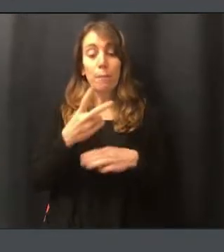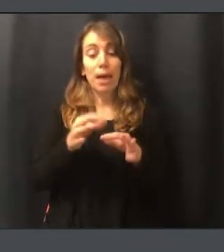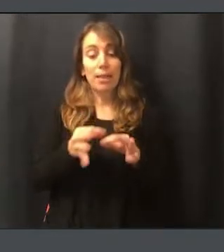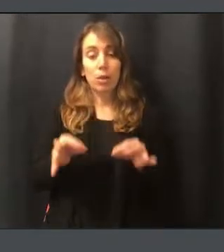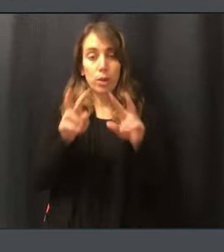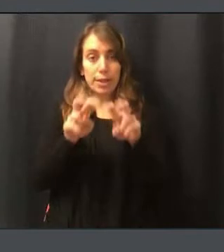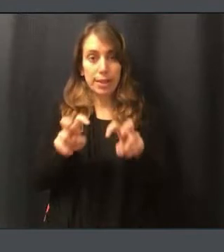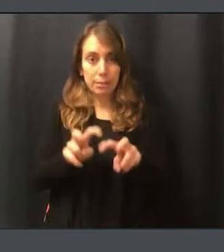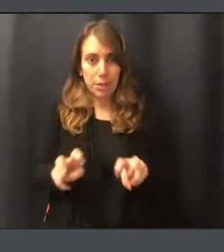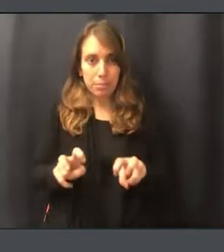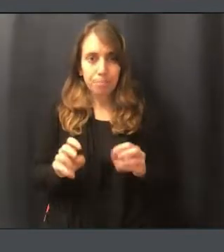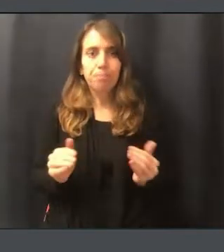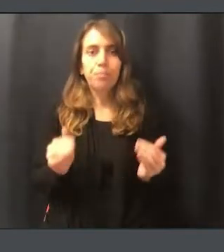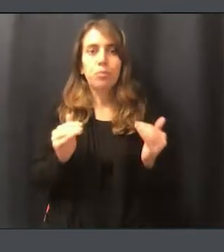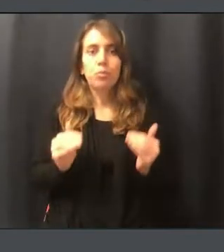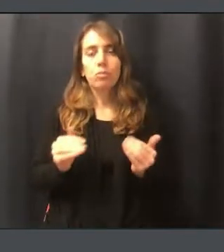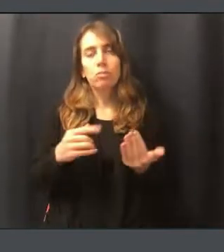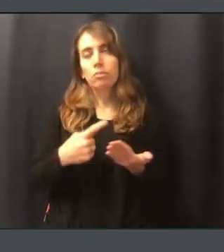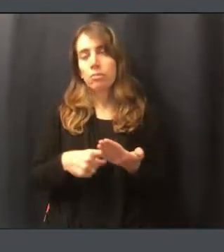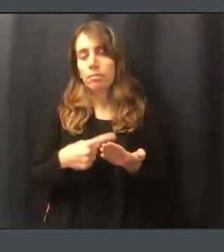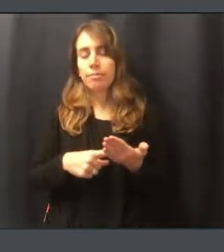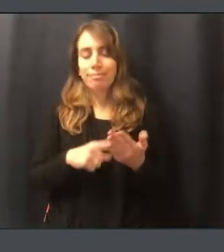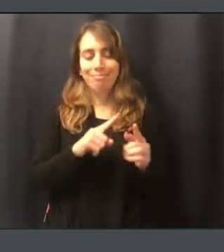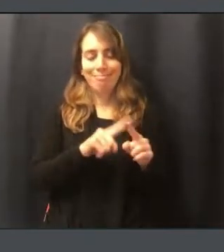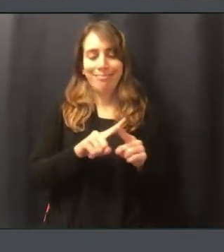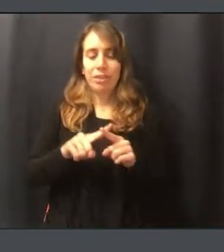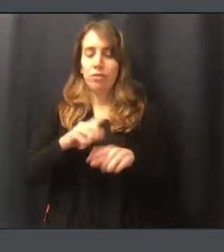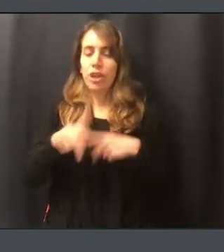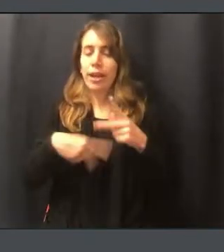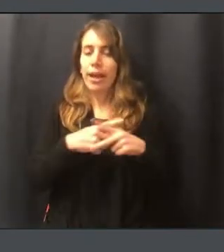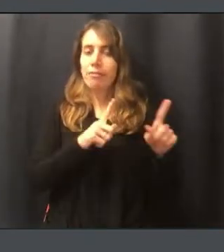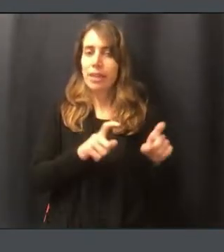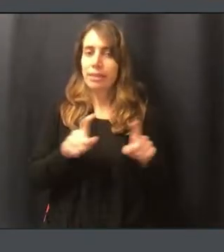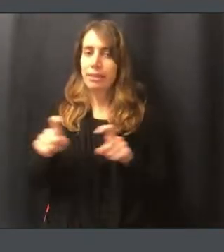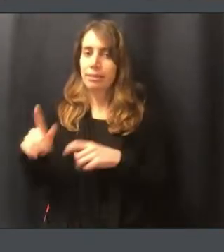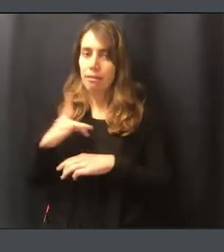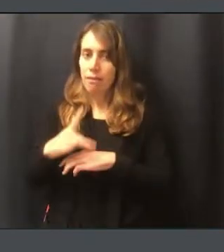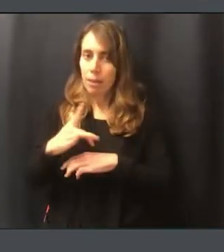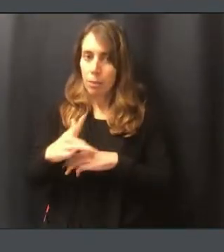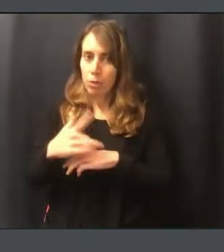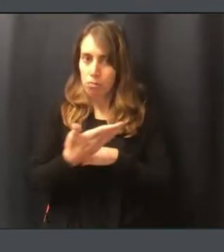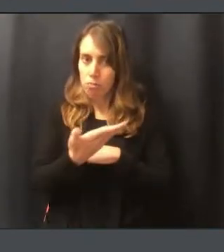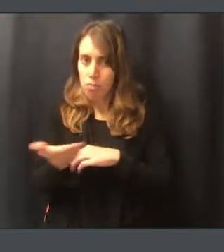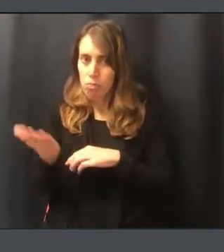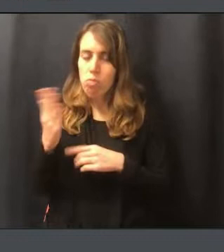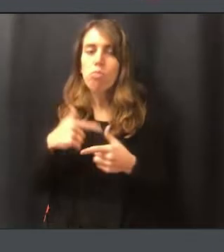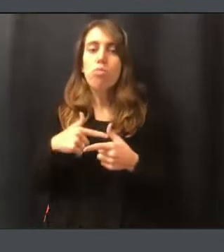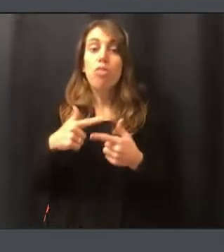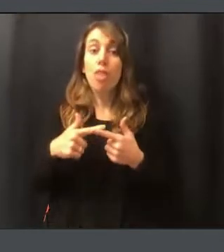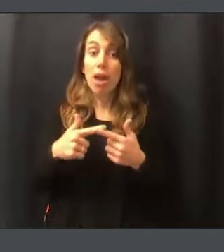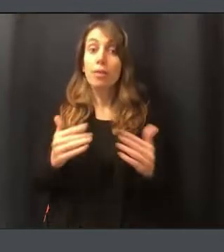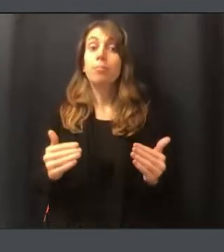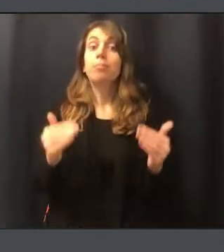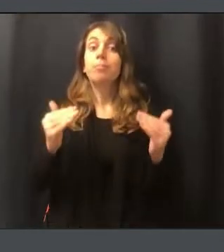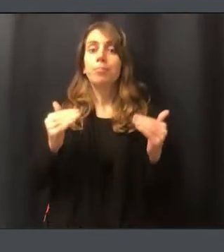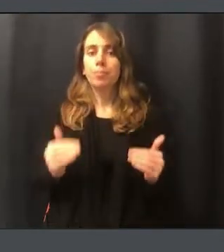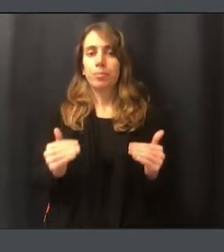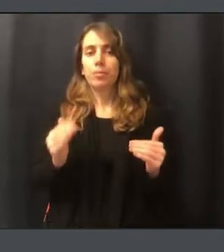We'll talk about some tests that are available. And then we're going to look